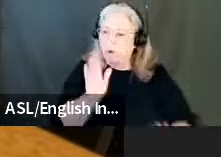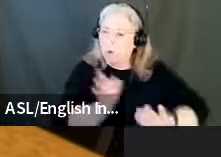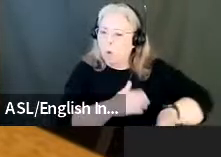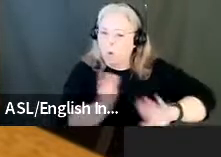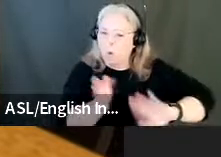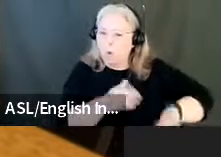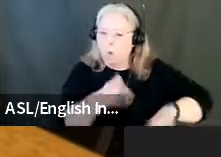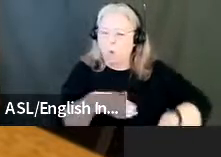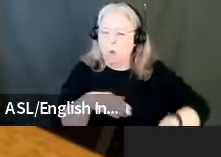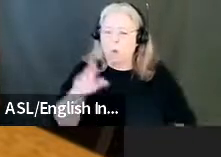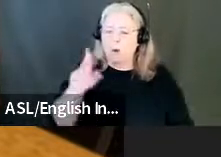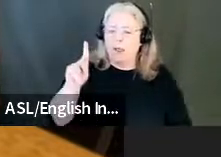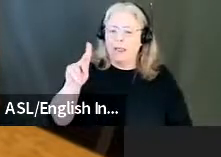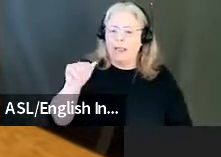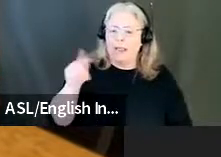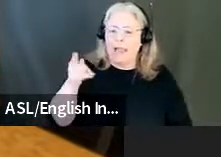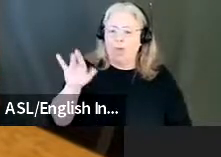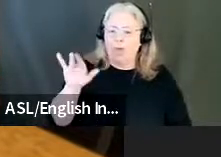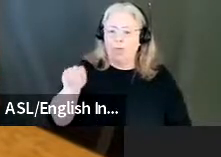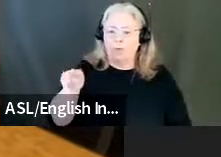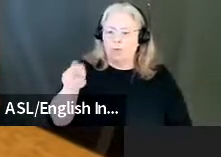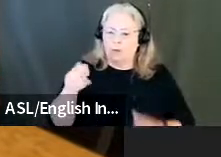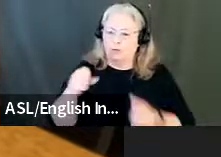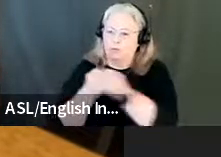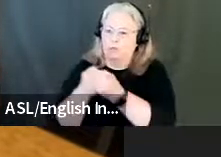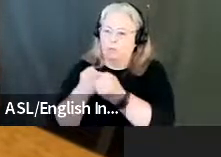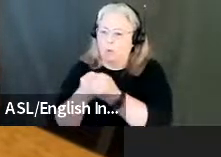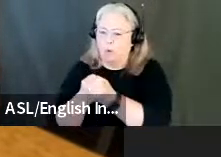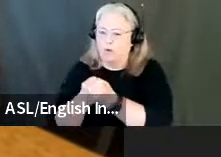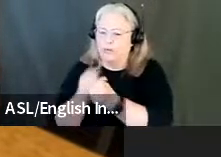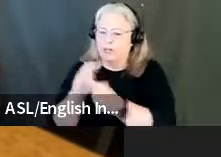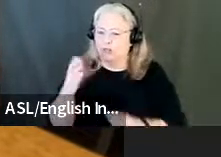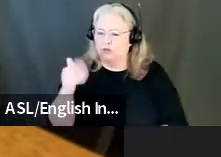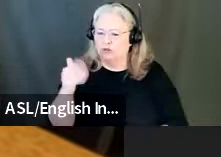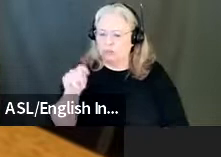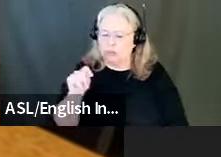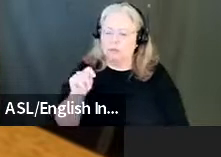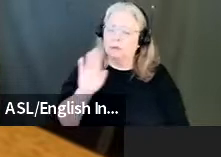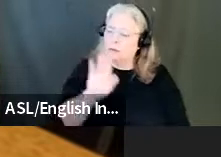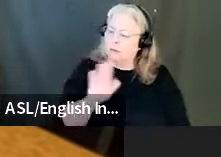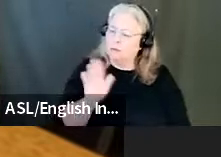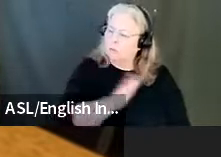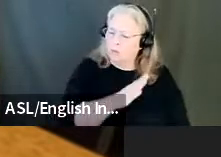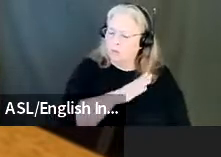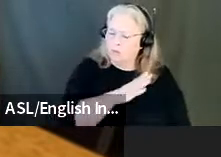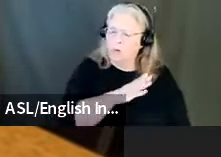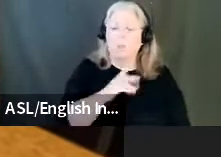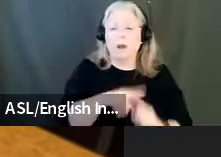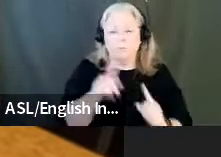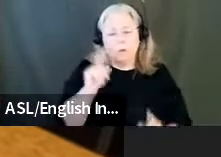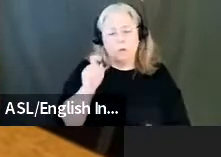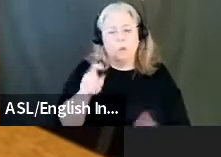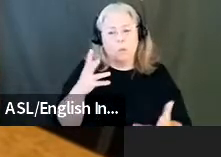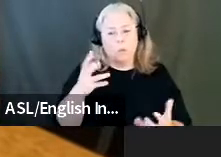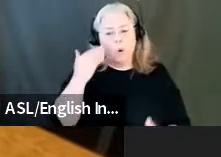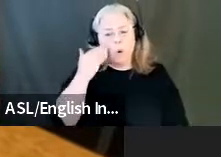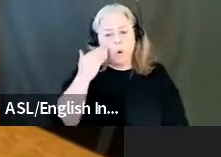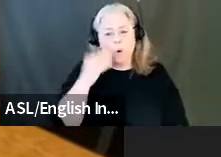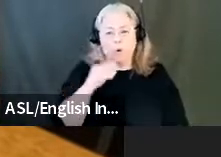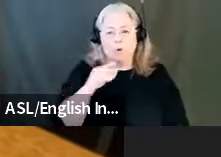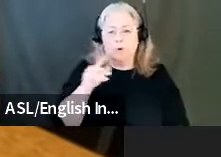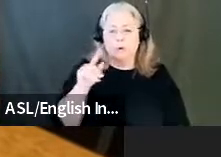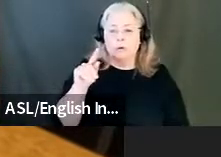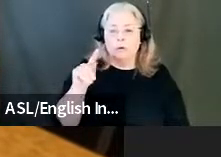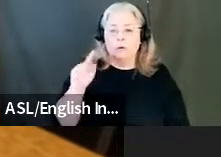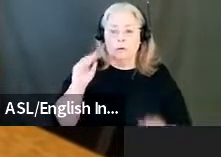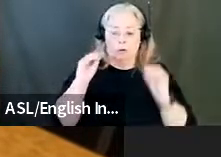Catherine has been supporting in the chat, so you're just fine. Oh, cool. But we do have questions. People want to know if these little tutorial